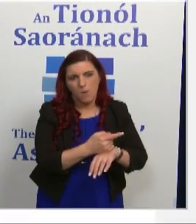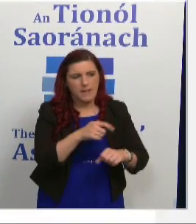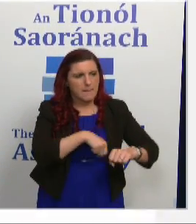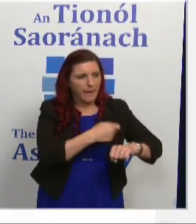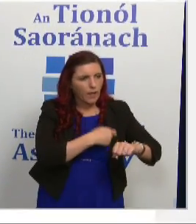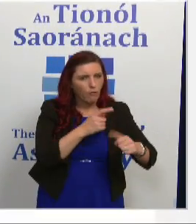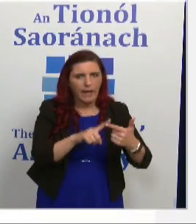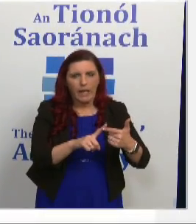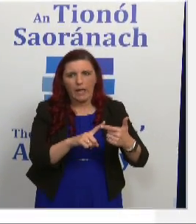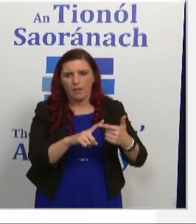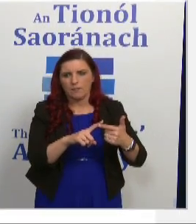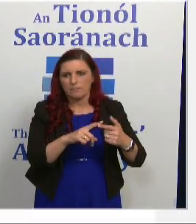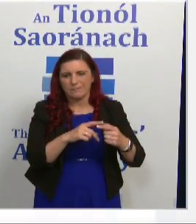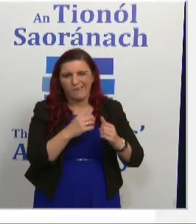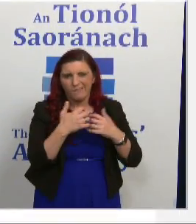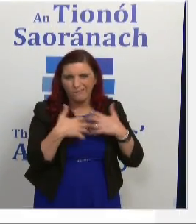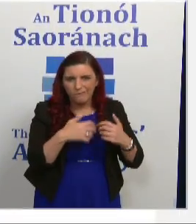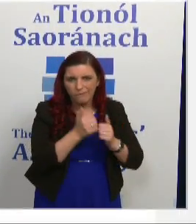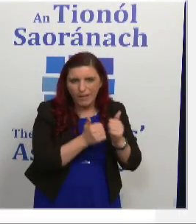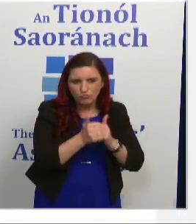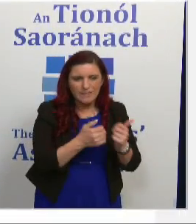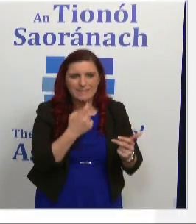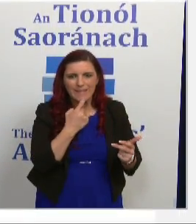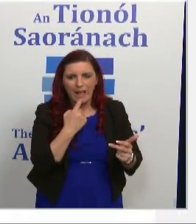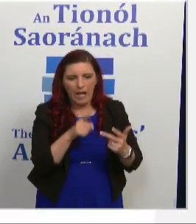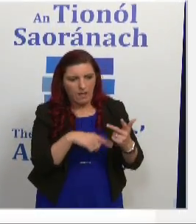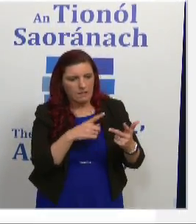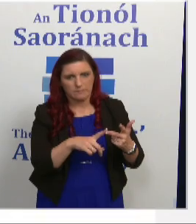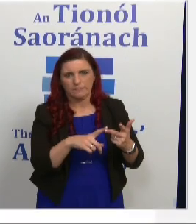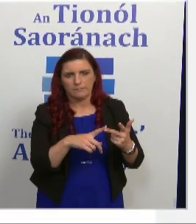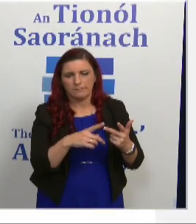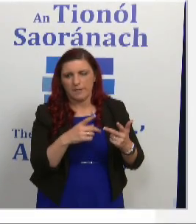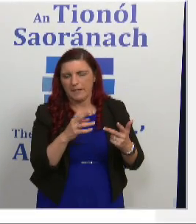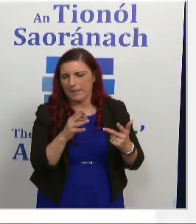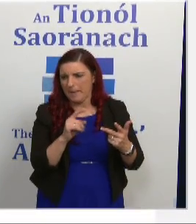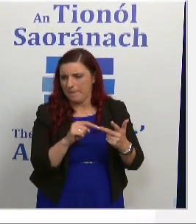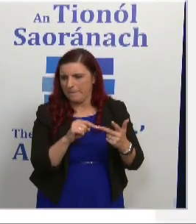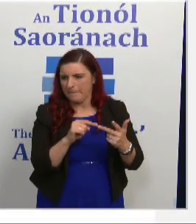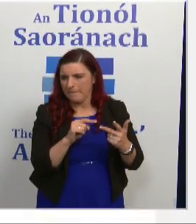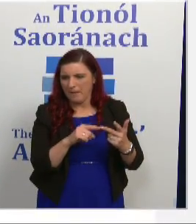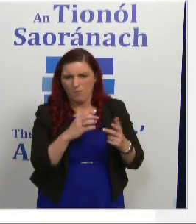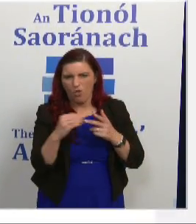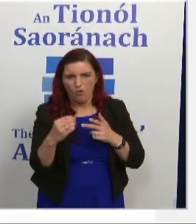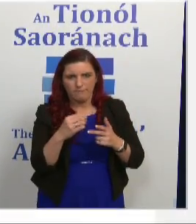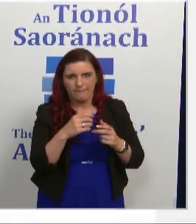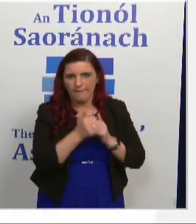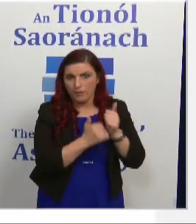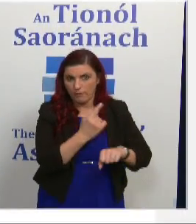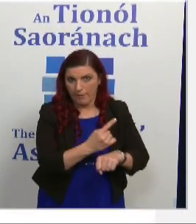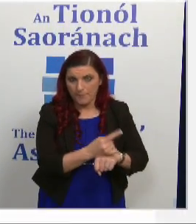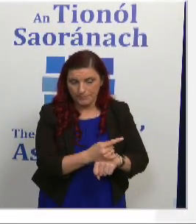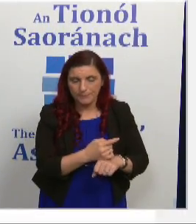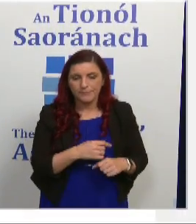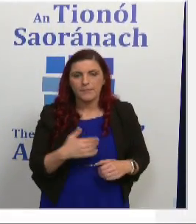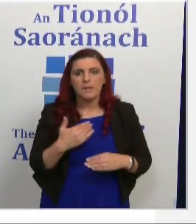bakery, Wesso steel manufacturers, and Tinsley steel products. By the